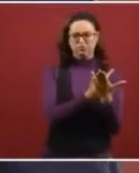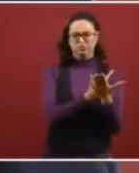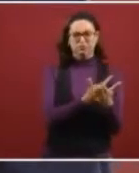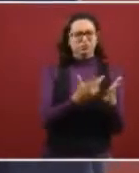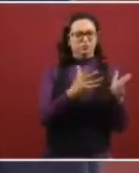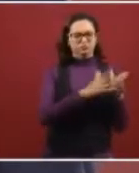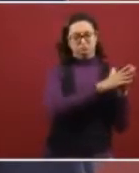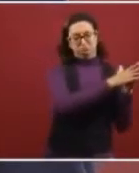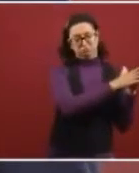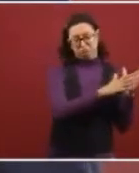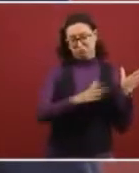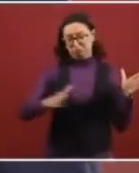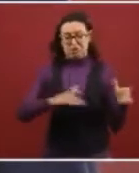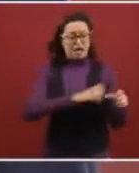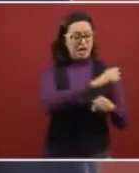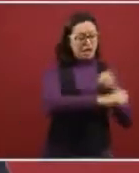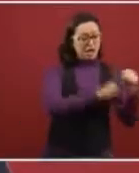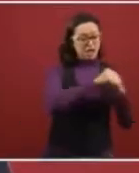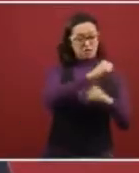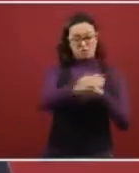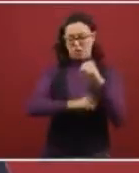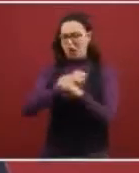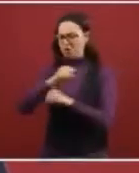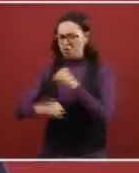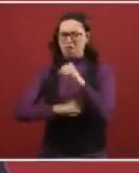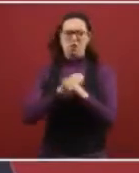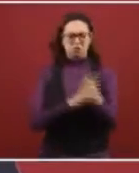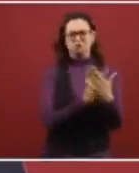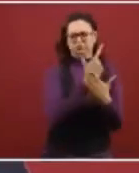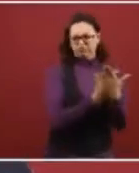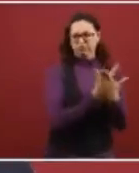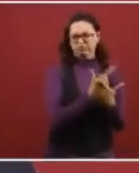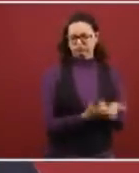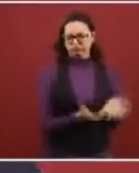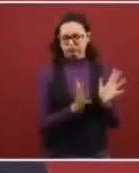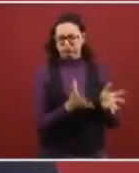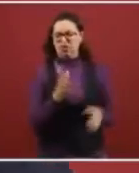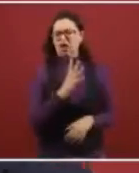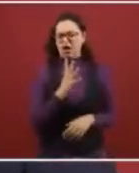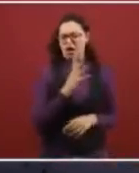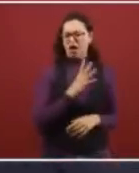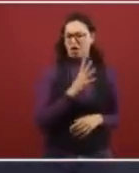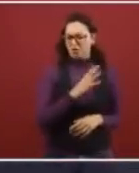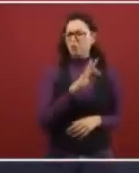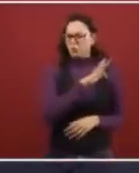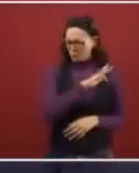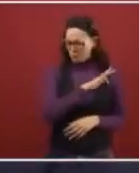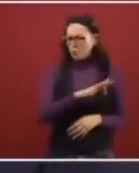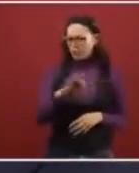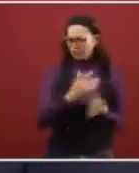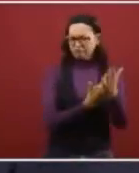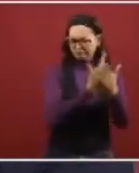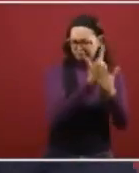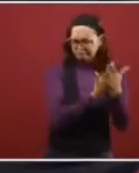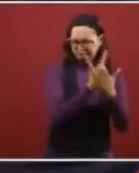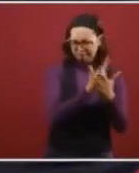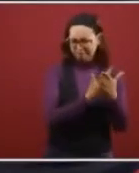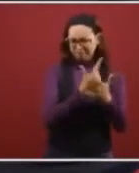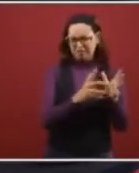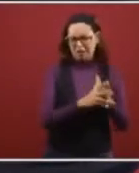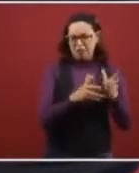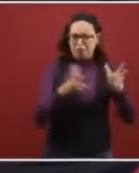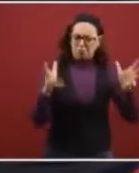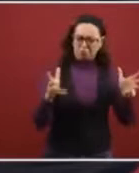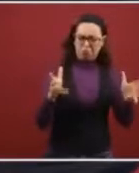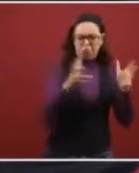Décadas a la fecha. From decades to eso the present. Mide. You can measure that. Se puede medir and you can measure la inseguridad y